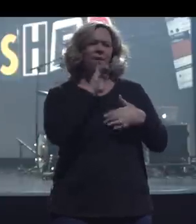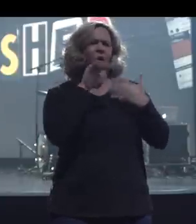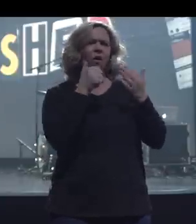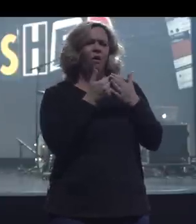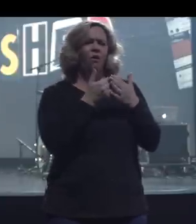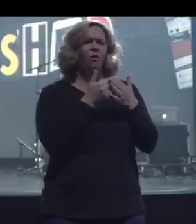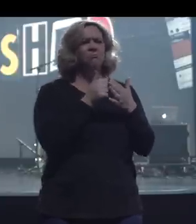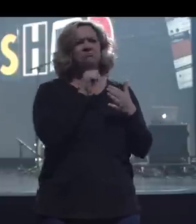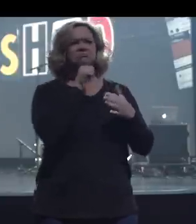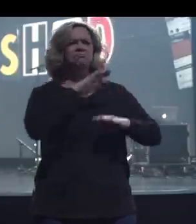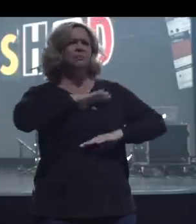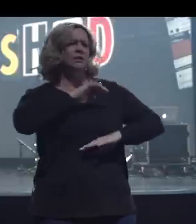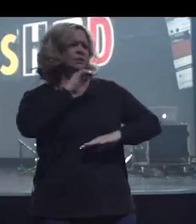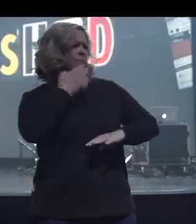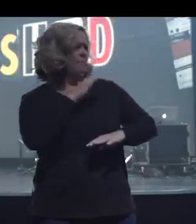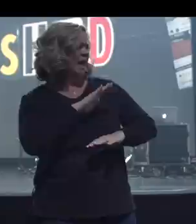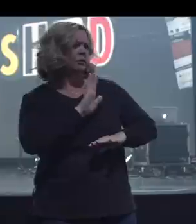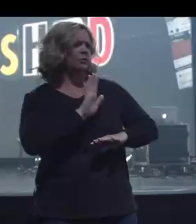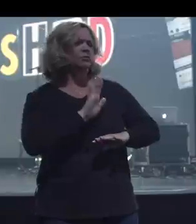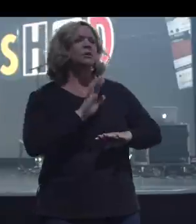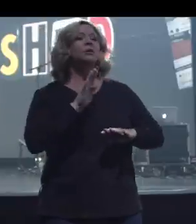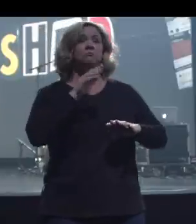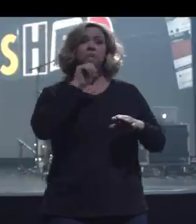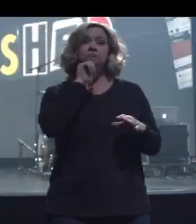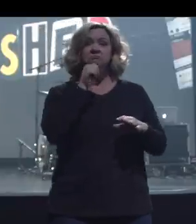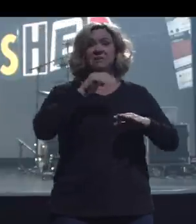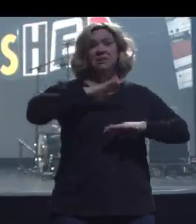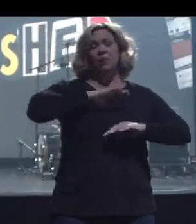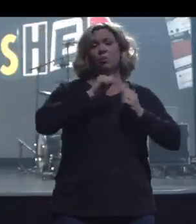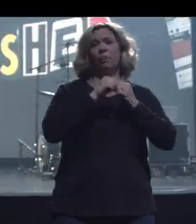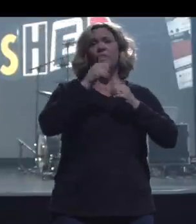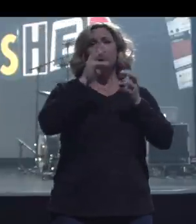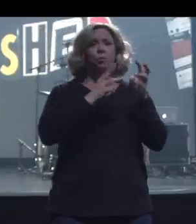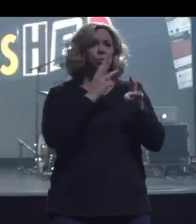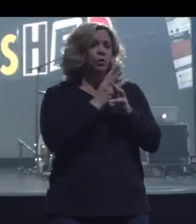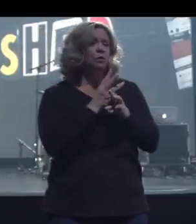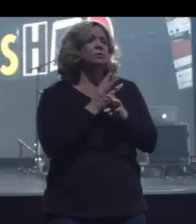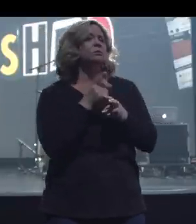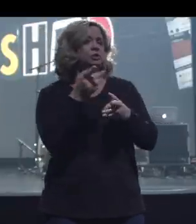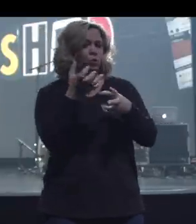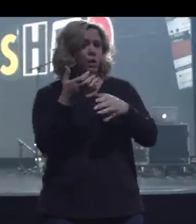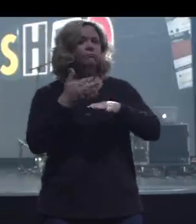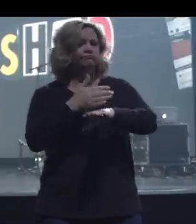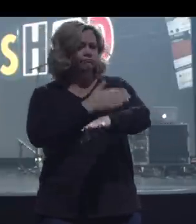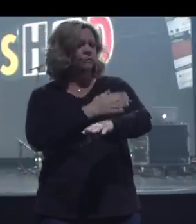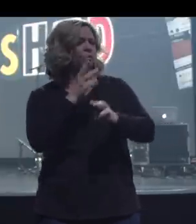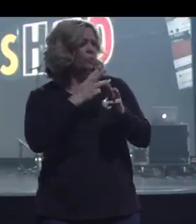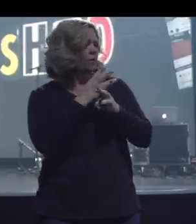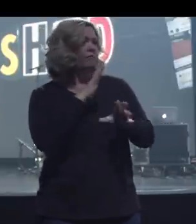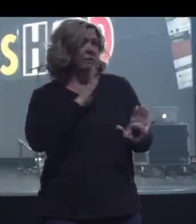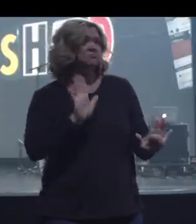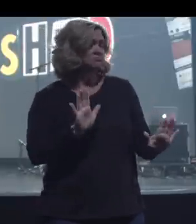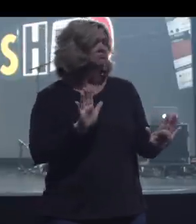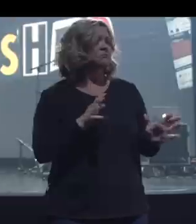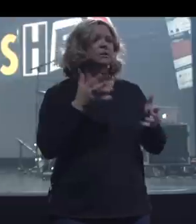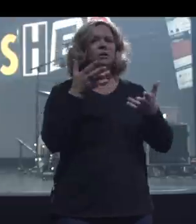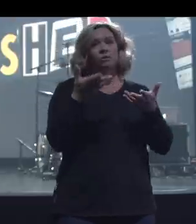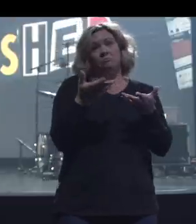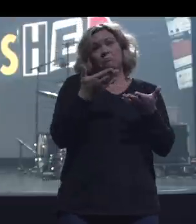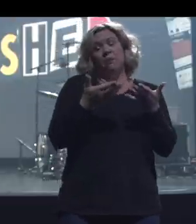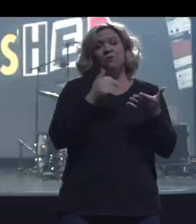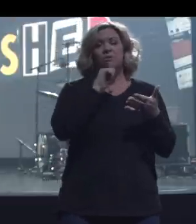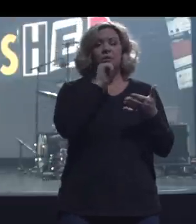bad. I mean, you can be discontent with the world today and wanna make it better. That's awesome. You can be discontent with your